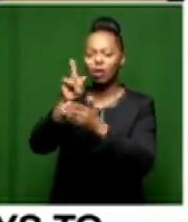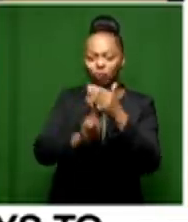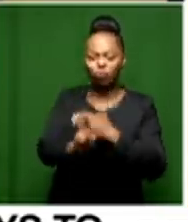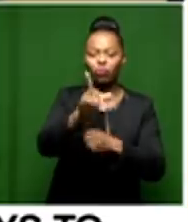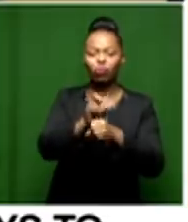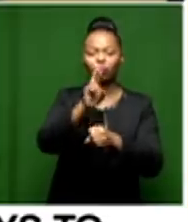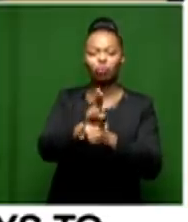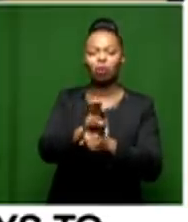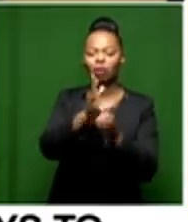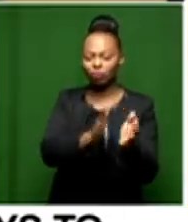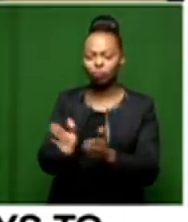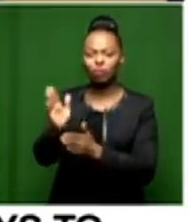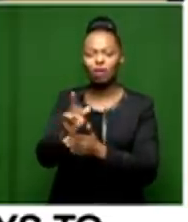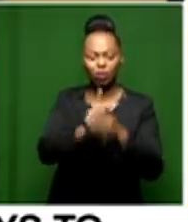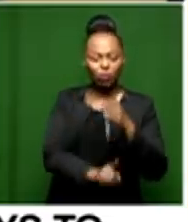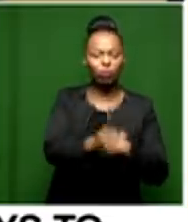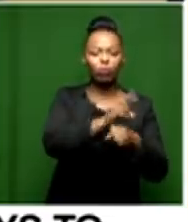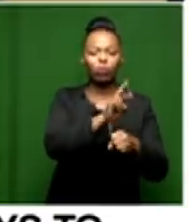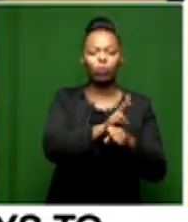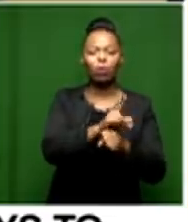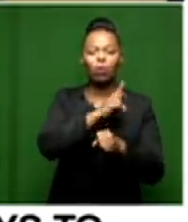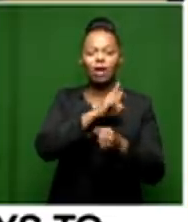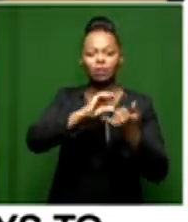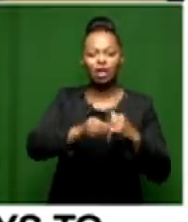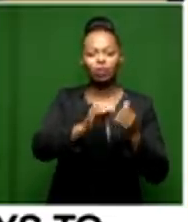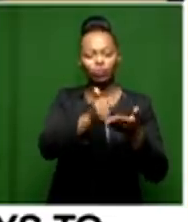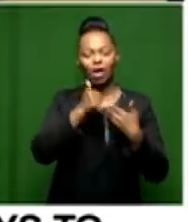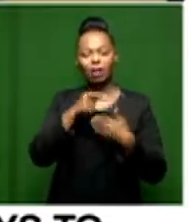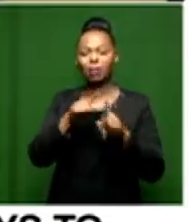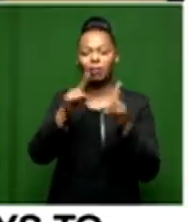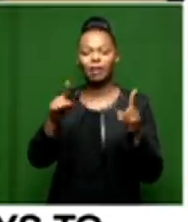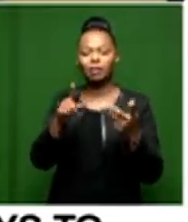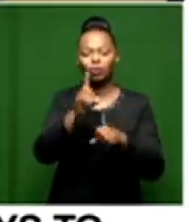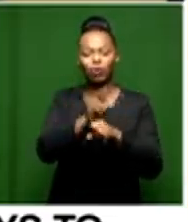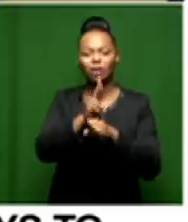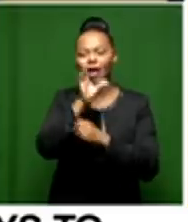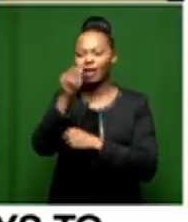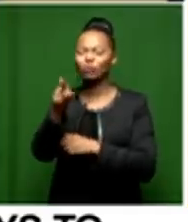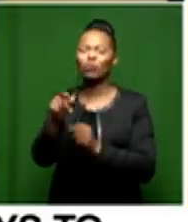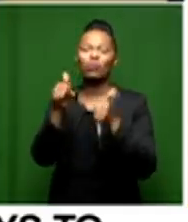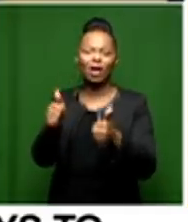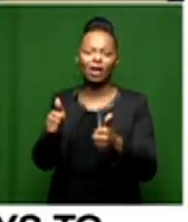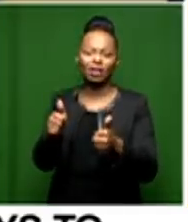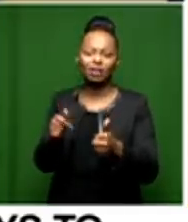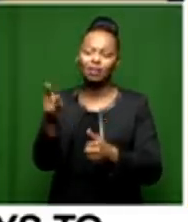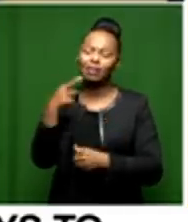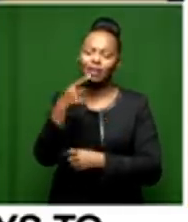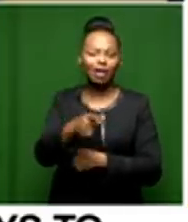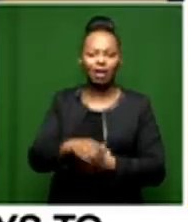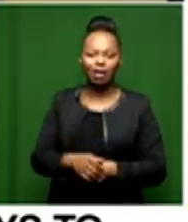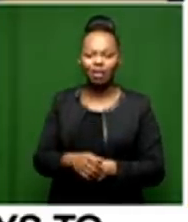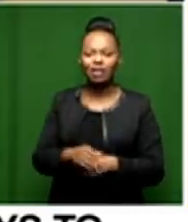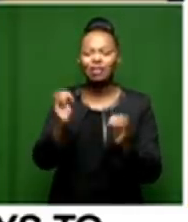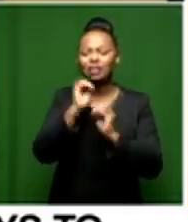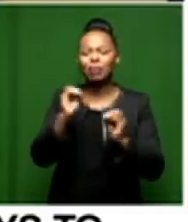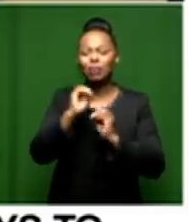find assistance because of the symptoms. And doctors keep telling her, but you are fine. You know, I can't find anything wrong with